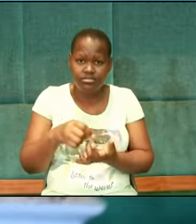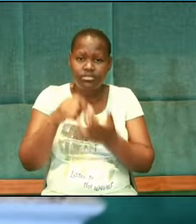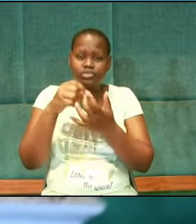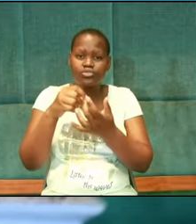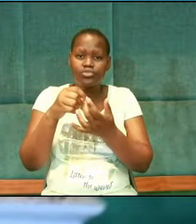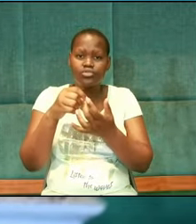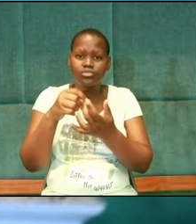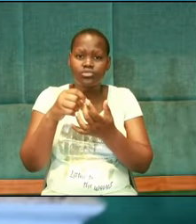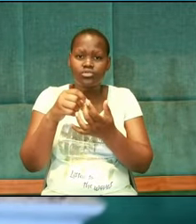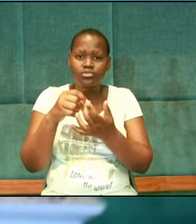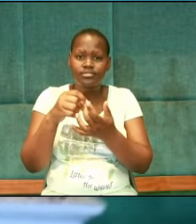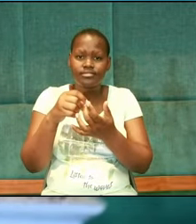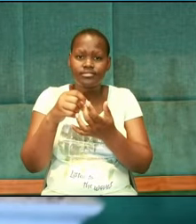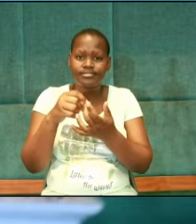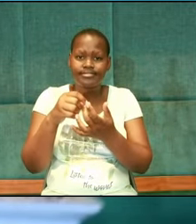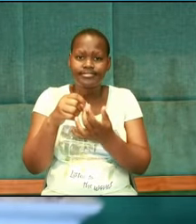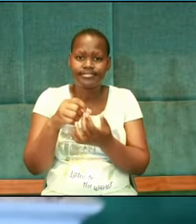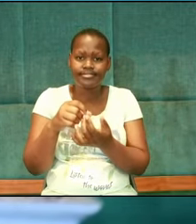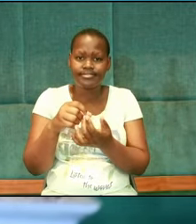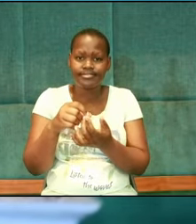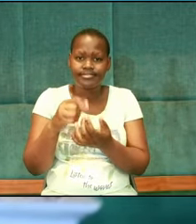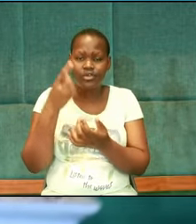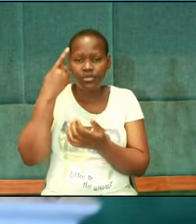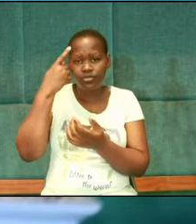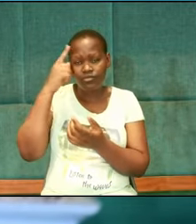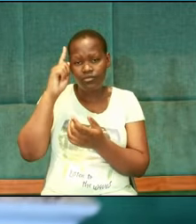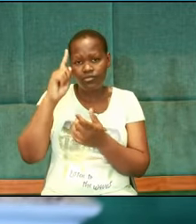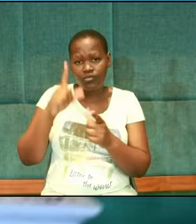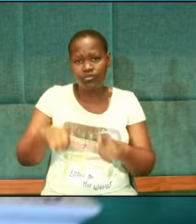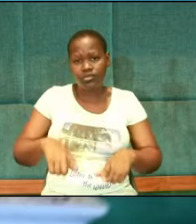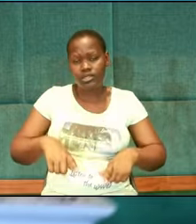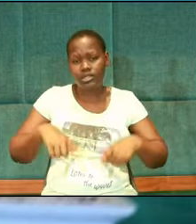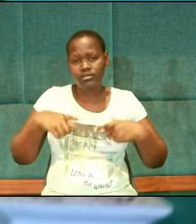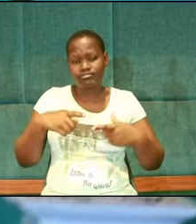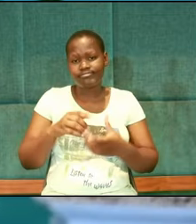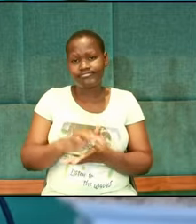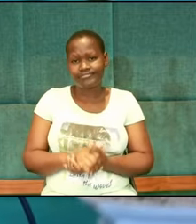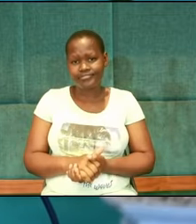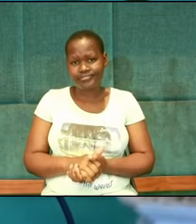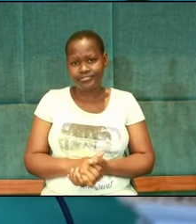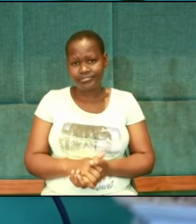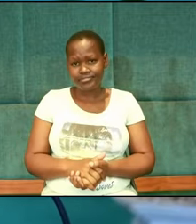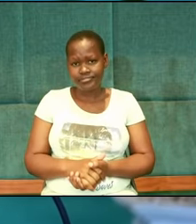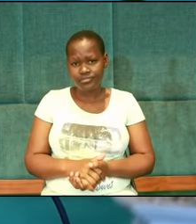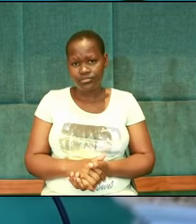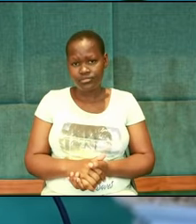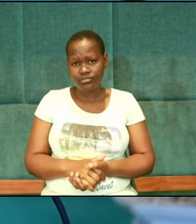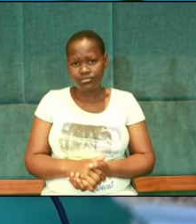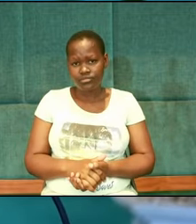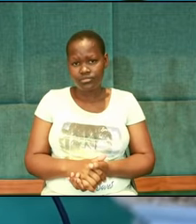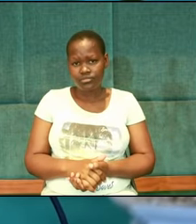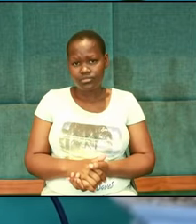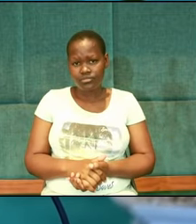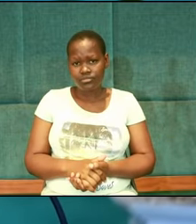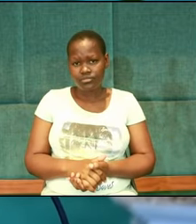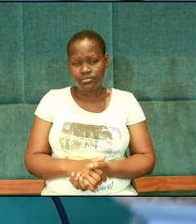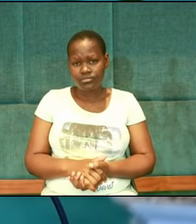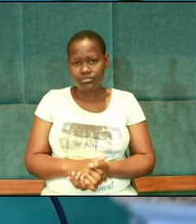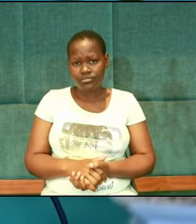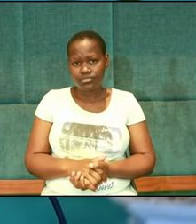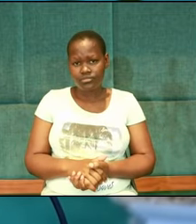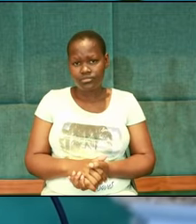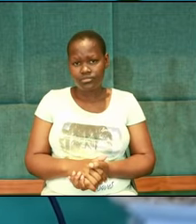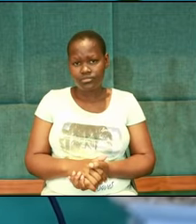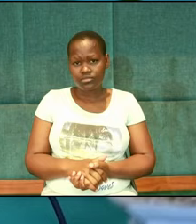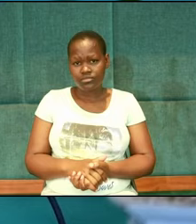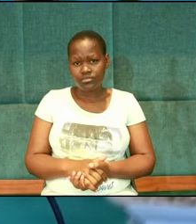hurting, is crying for lack of knowledge. You shall know the truth, and the